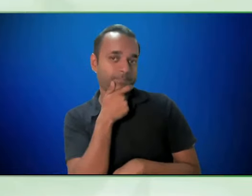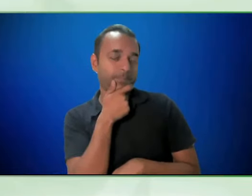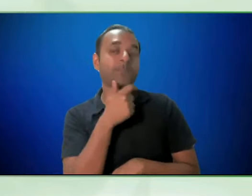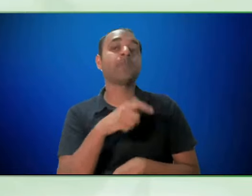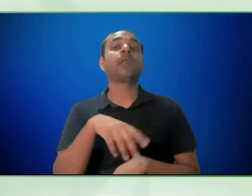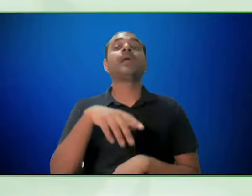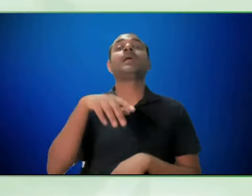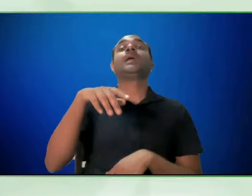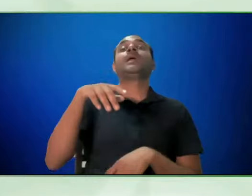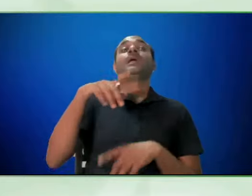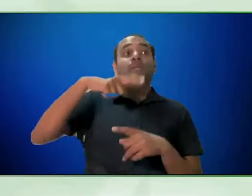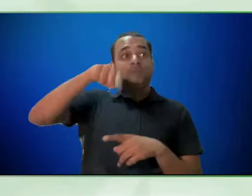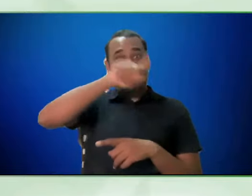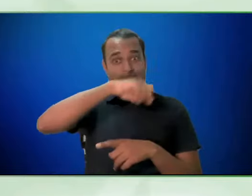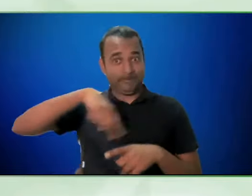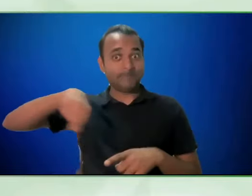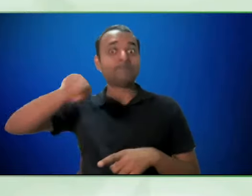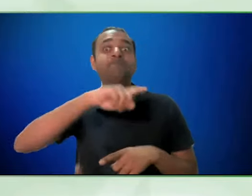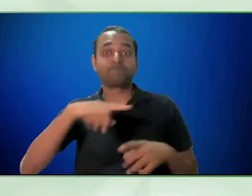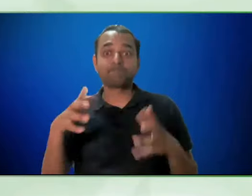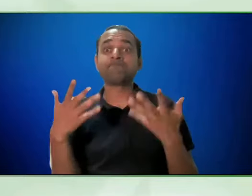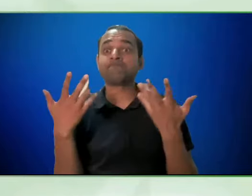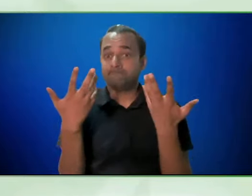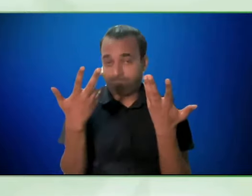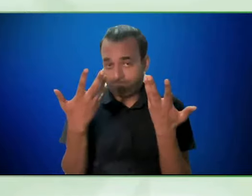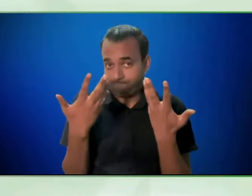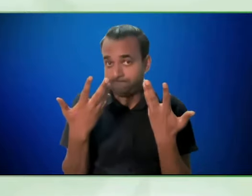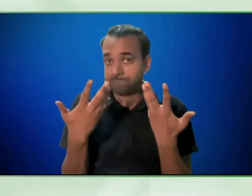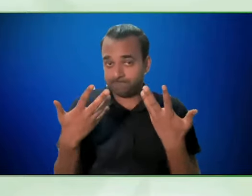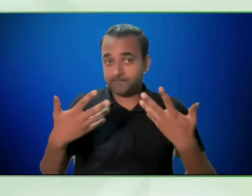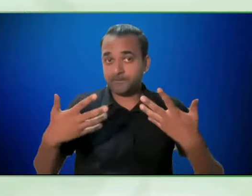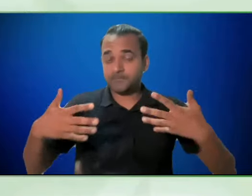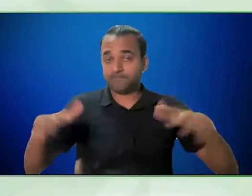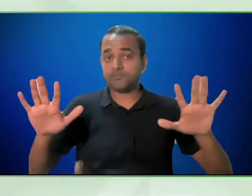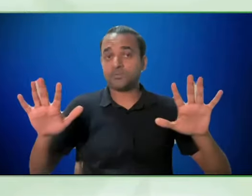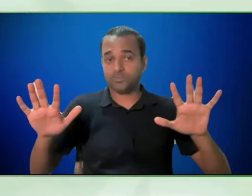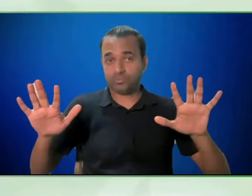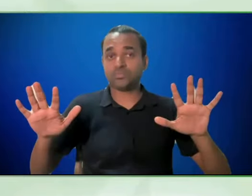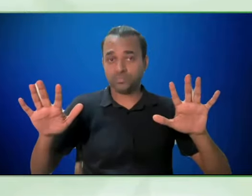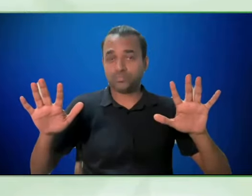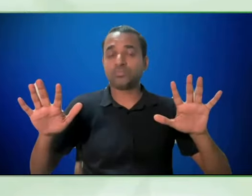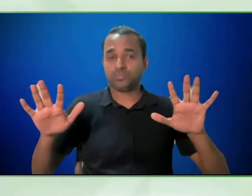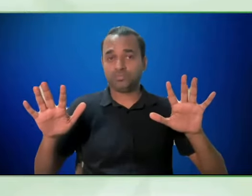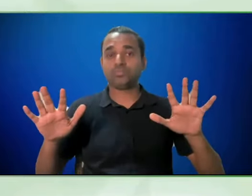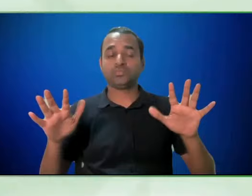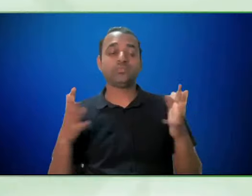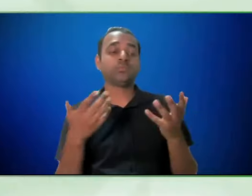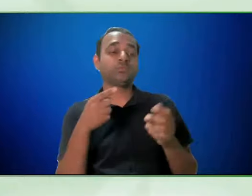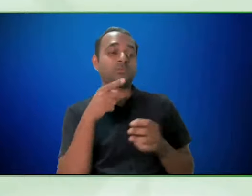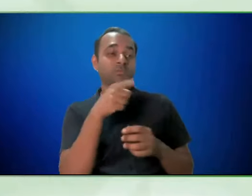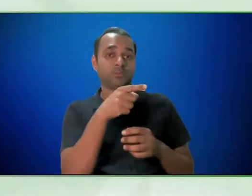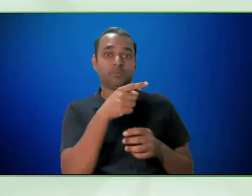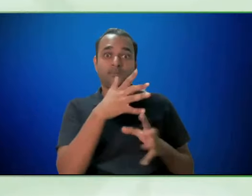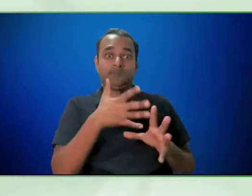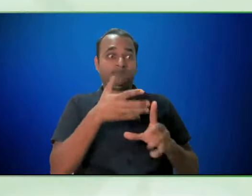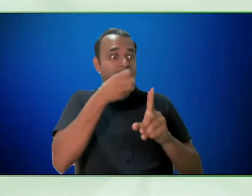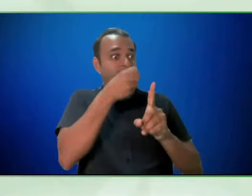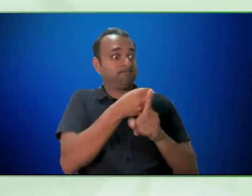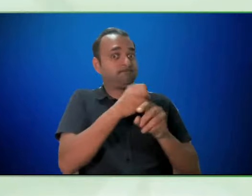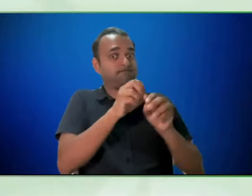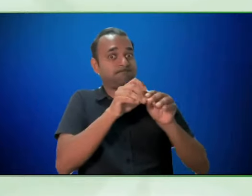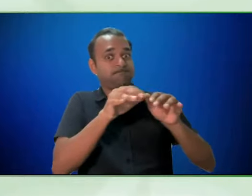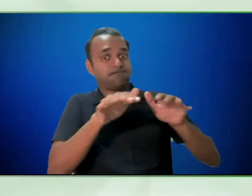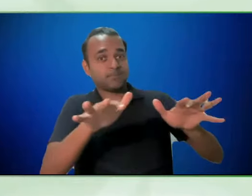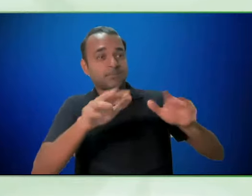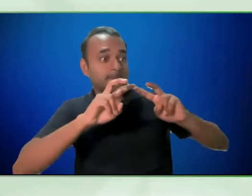in many countries have a some of legal framework where they need to do some kind of impact assessment